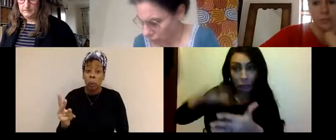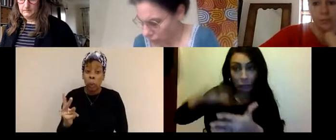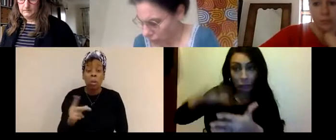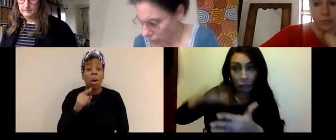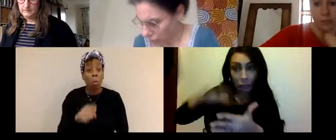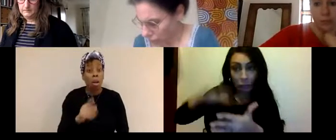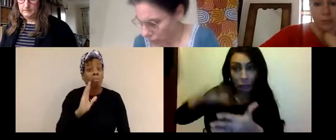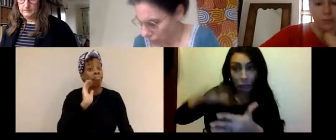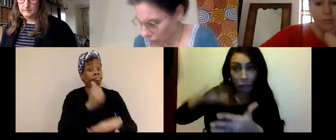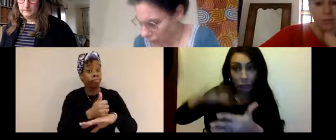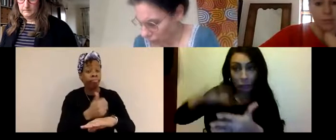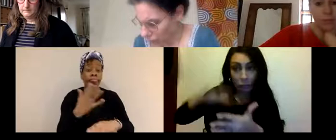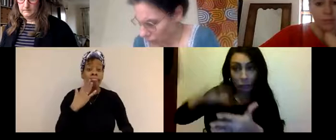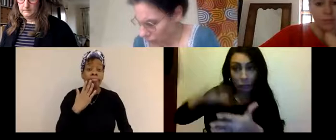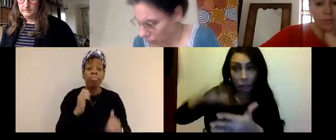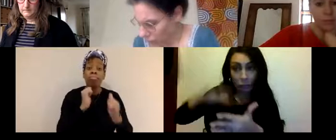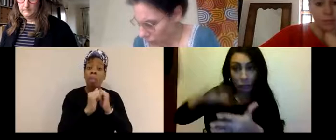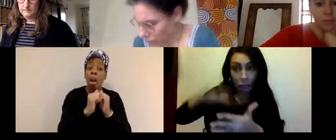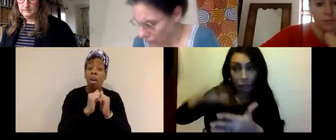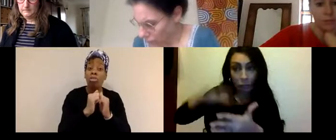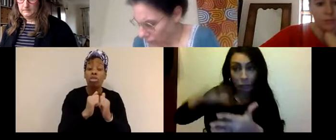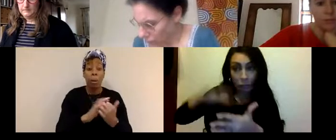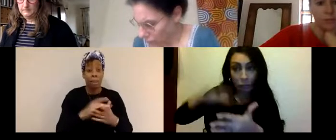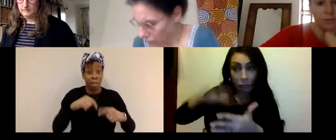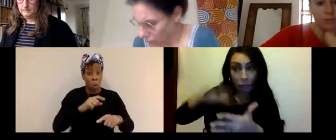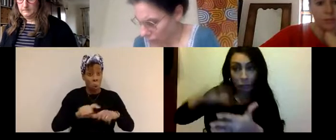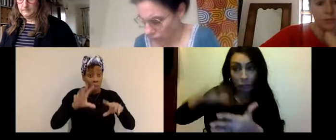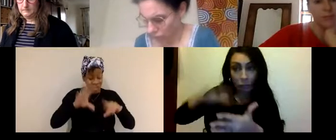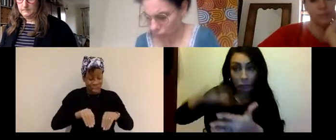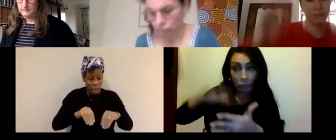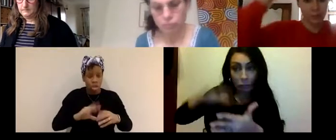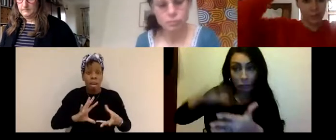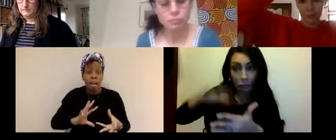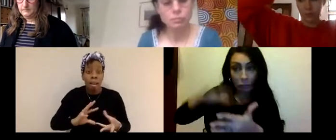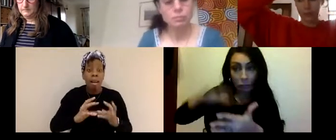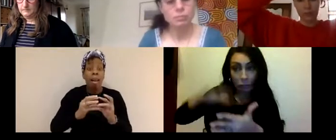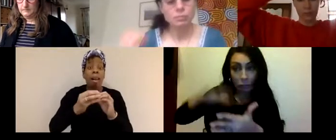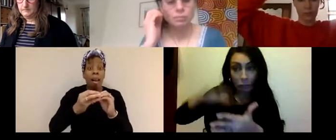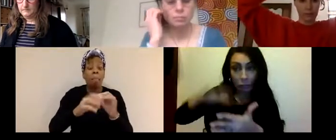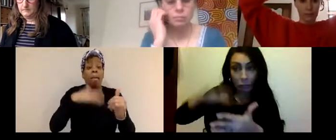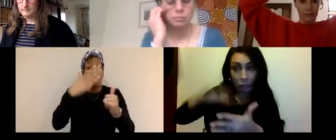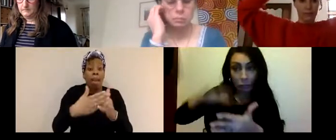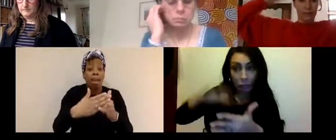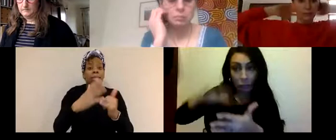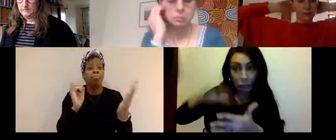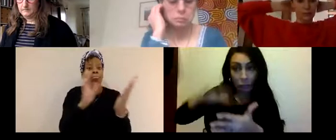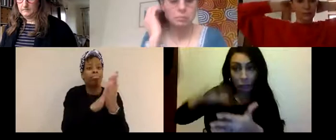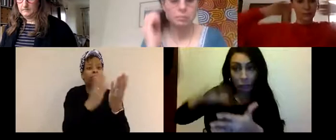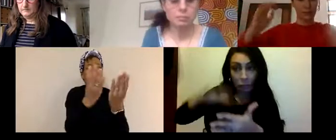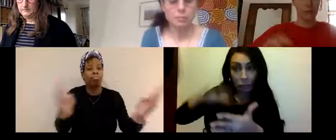between when the course ends and when the exhibition is going to be curated, when there's an opportunity for further work. So some artists that I've worked